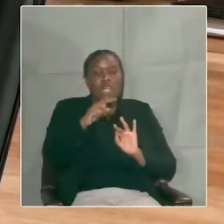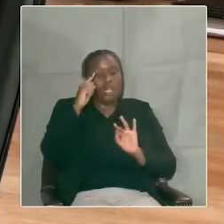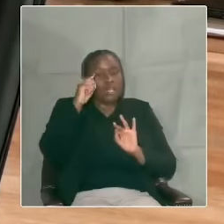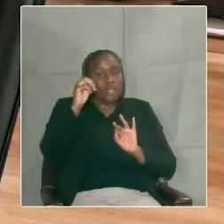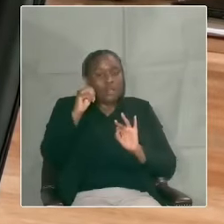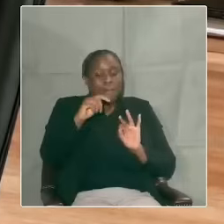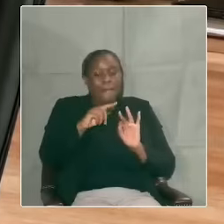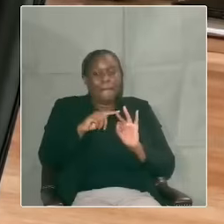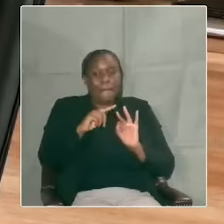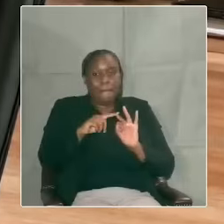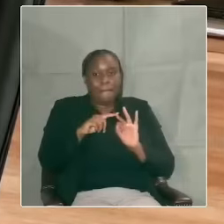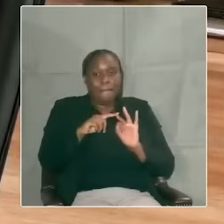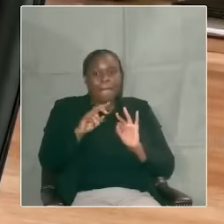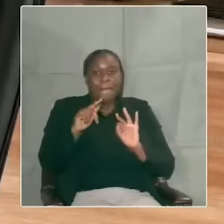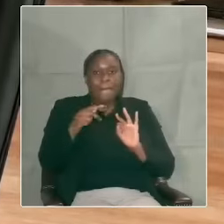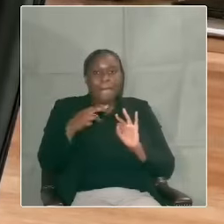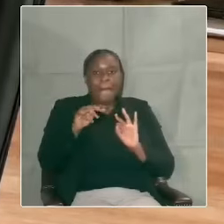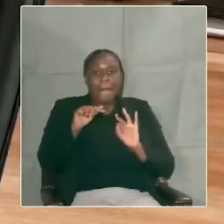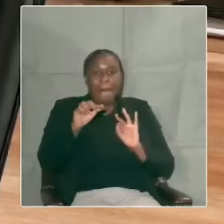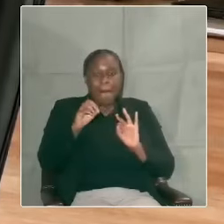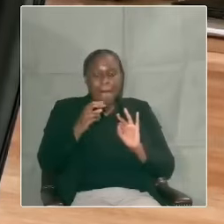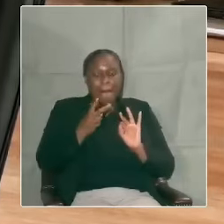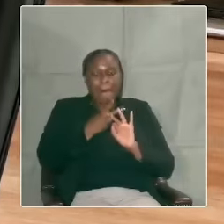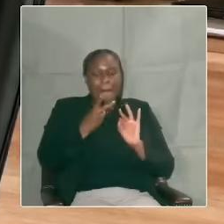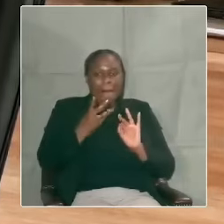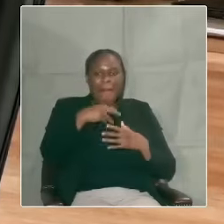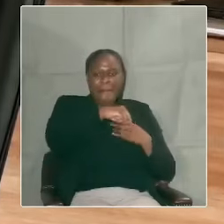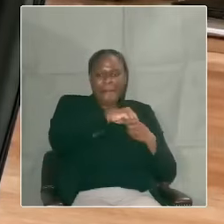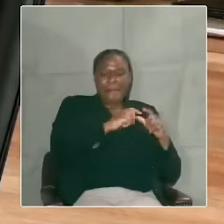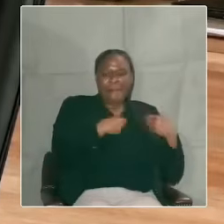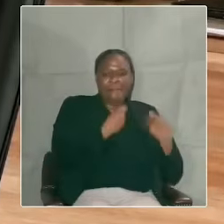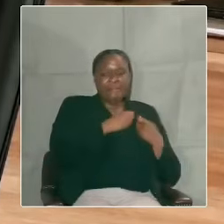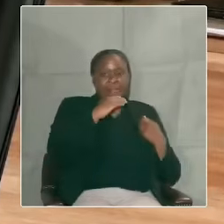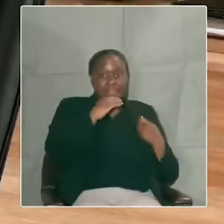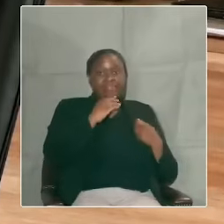Mkwanazi, and General Khumalo, were not